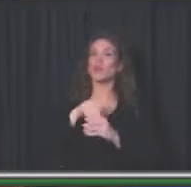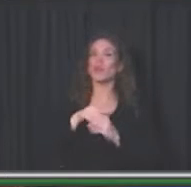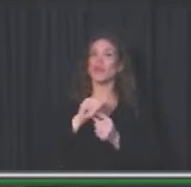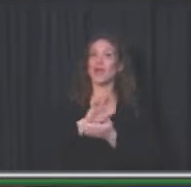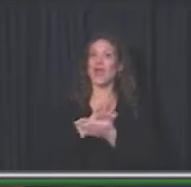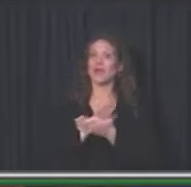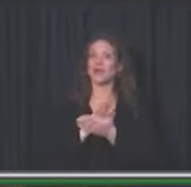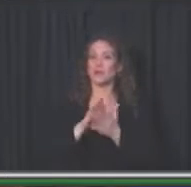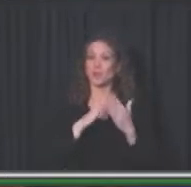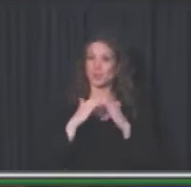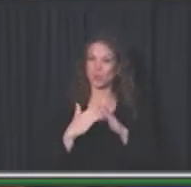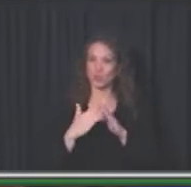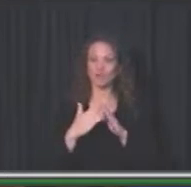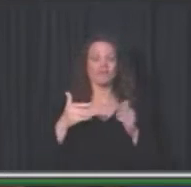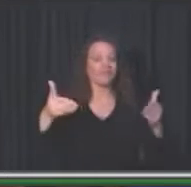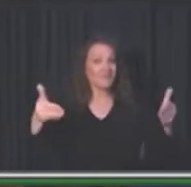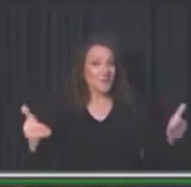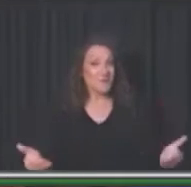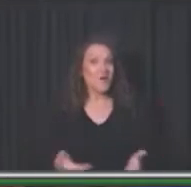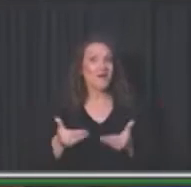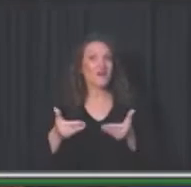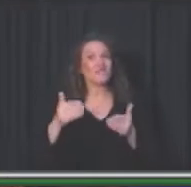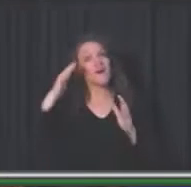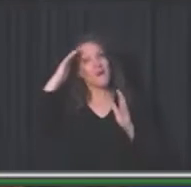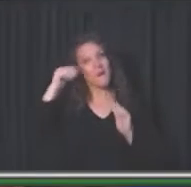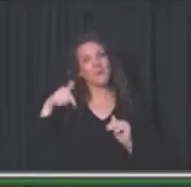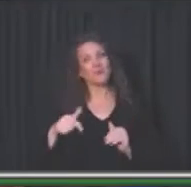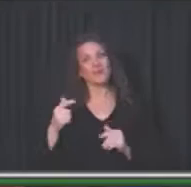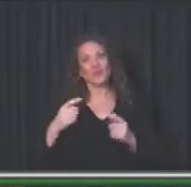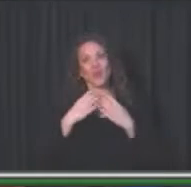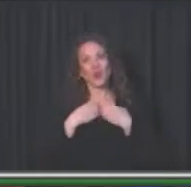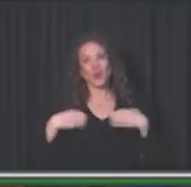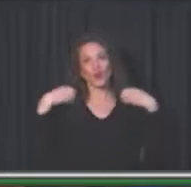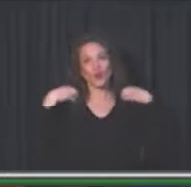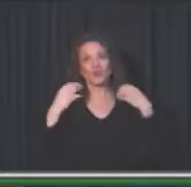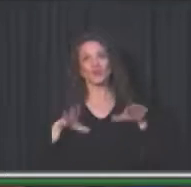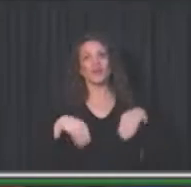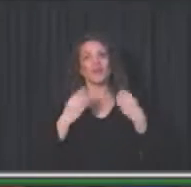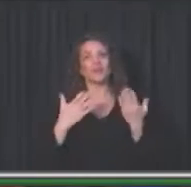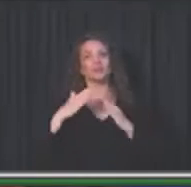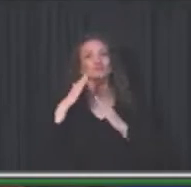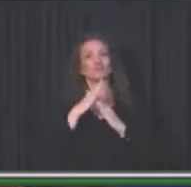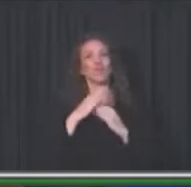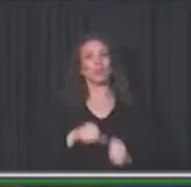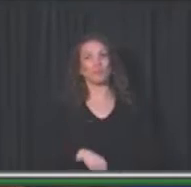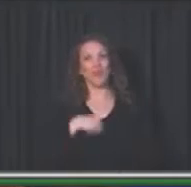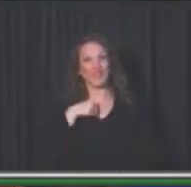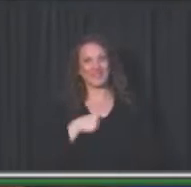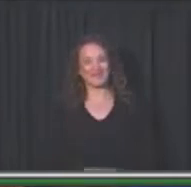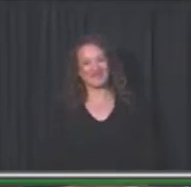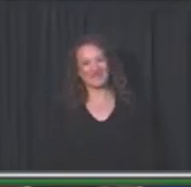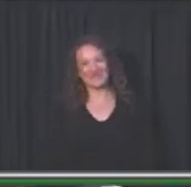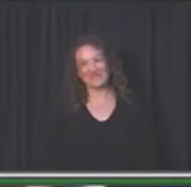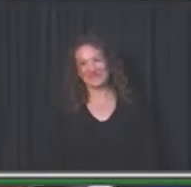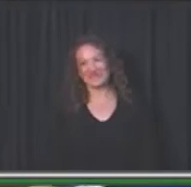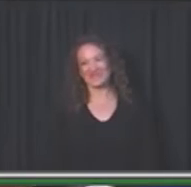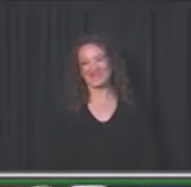Welcome. We welcome you and hope that this hood brings you great pride. Congratulations.